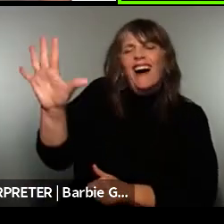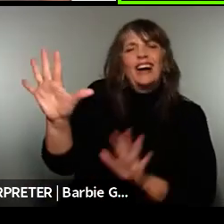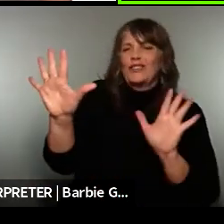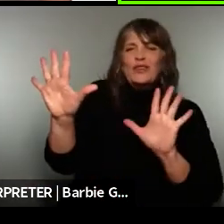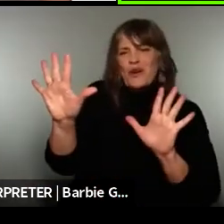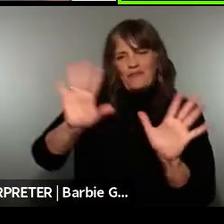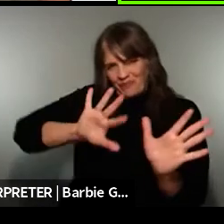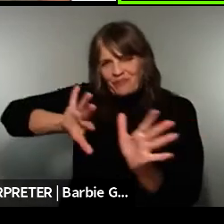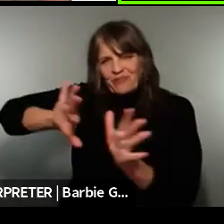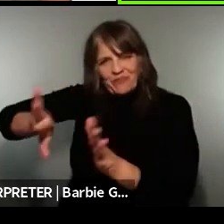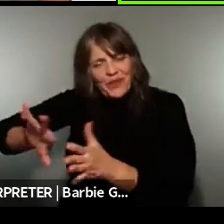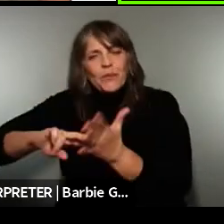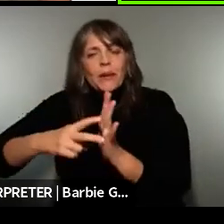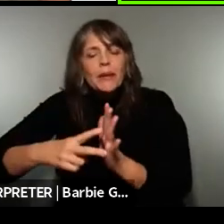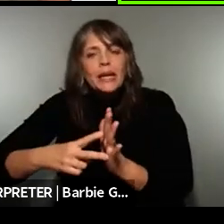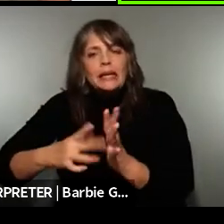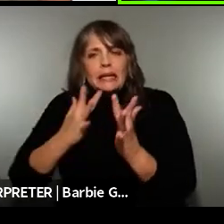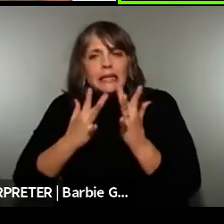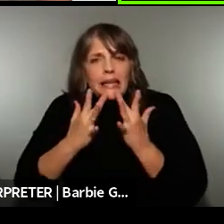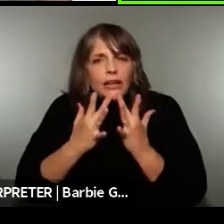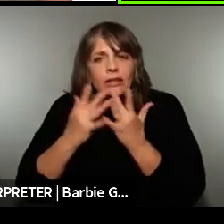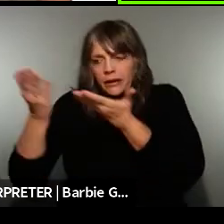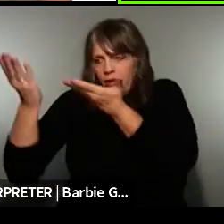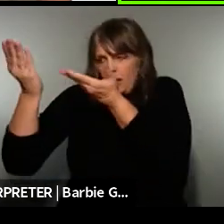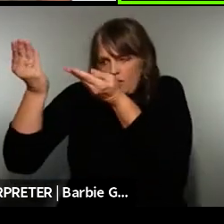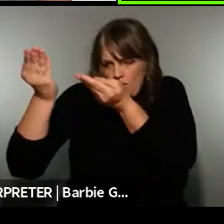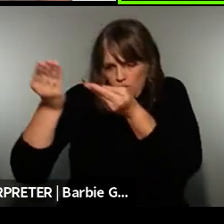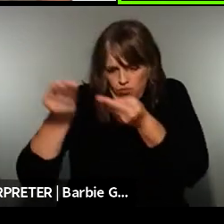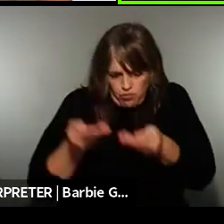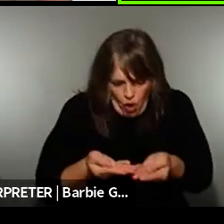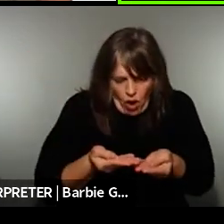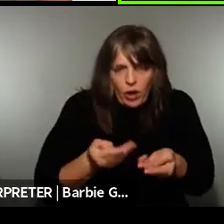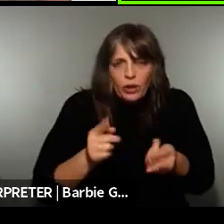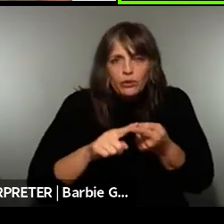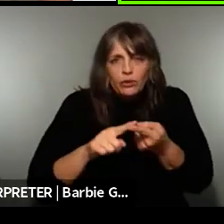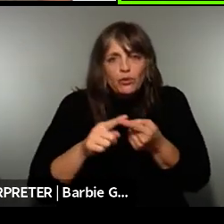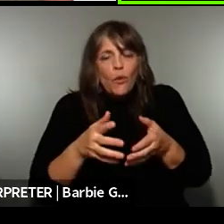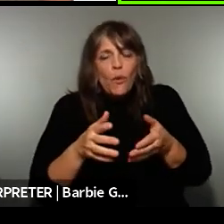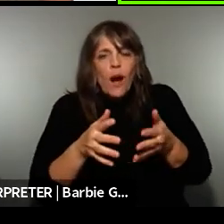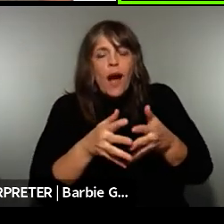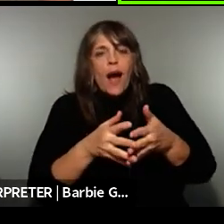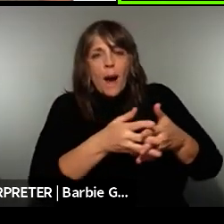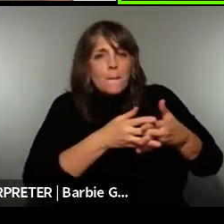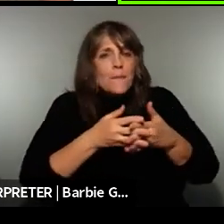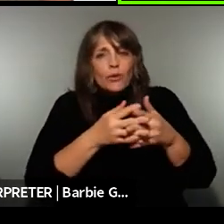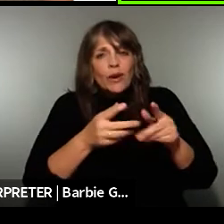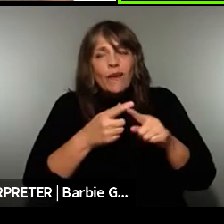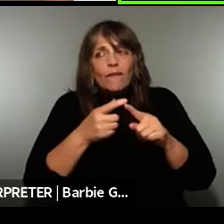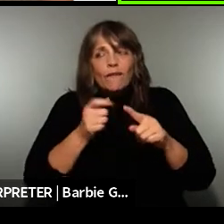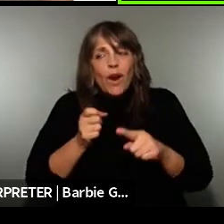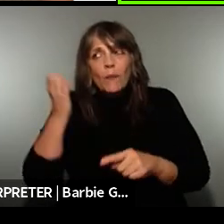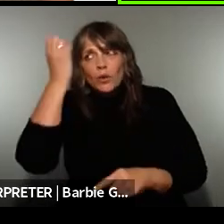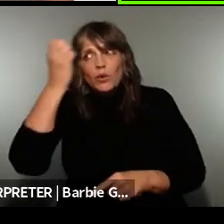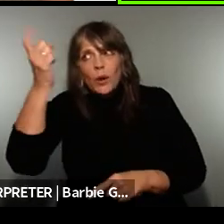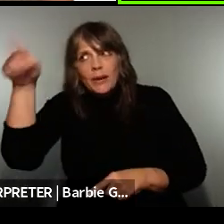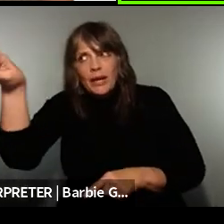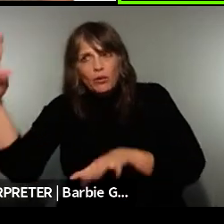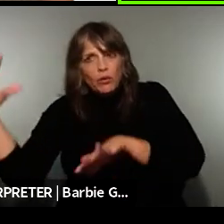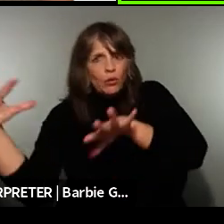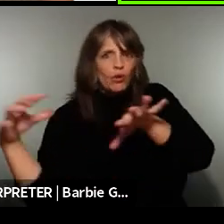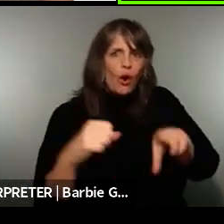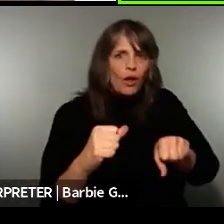that scarcity mindset was brought to the Americas from European colonizers. Because previously,